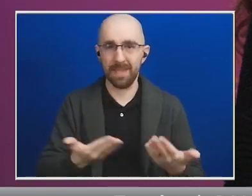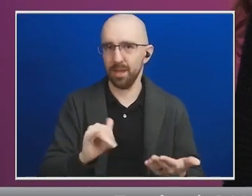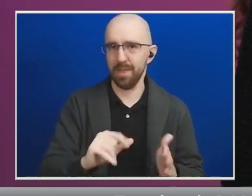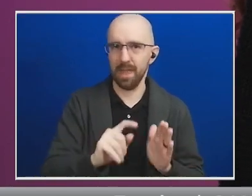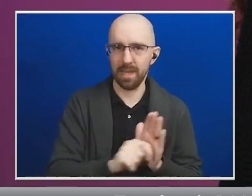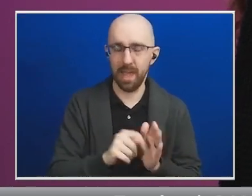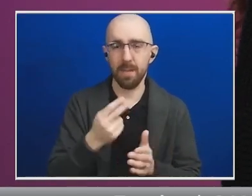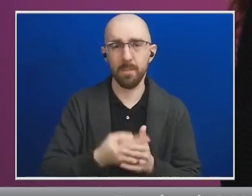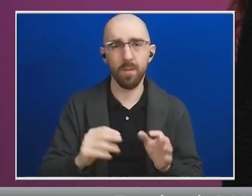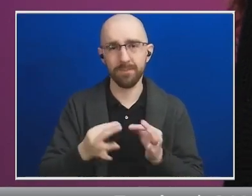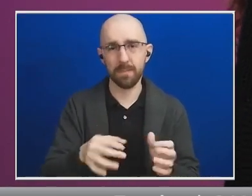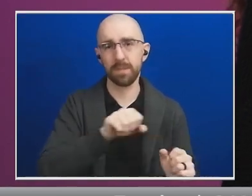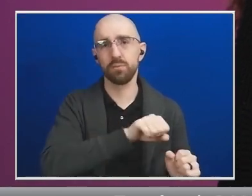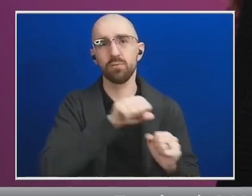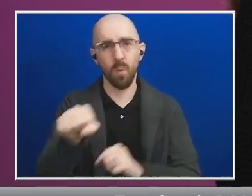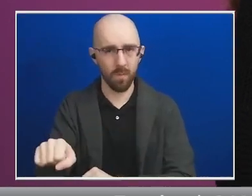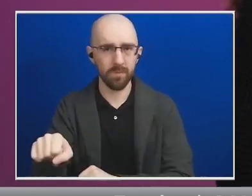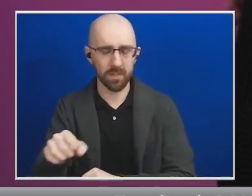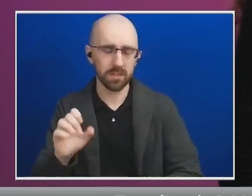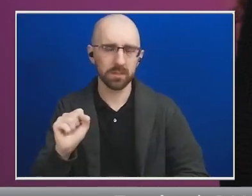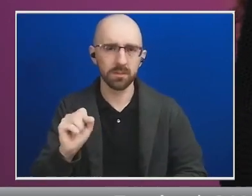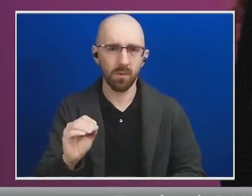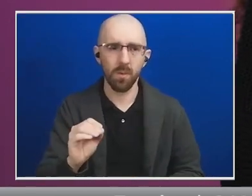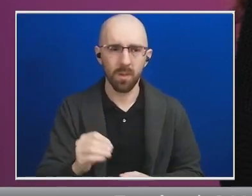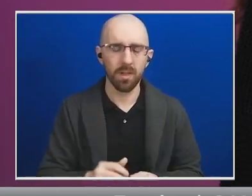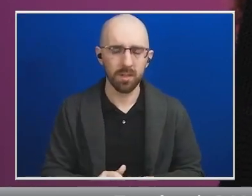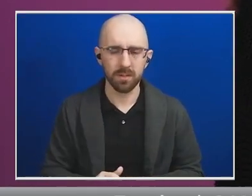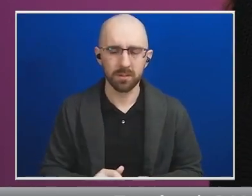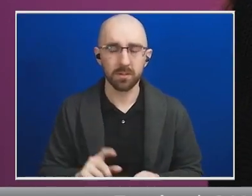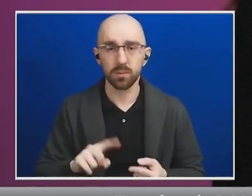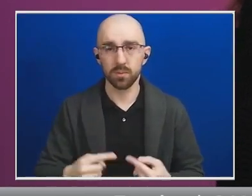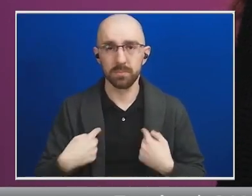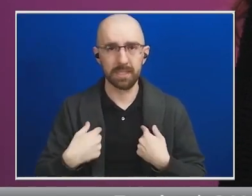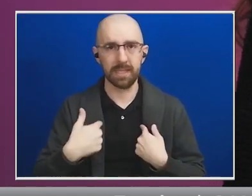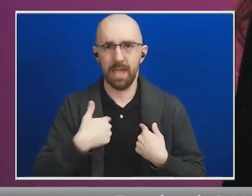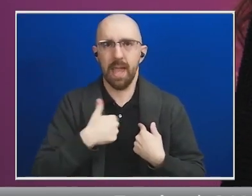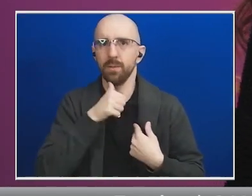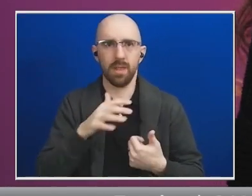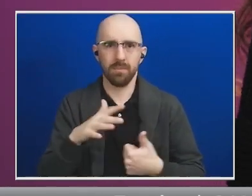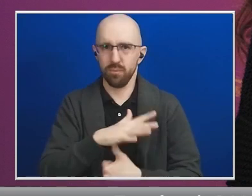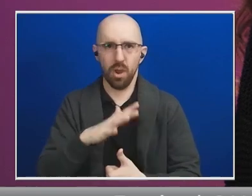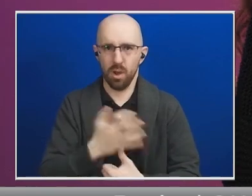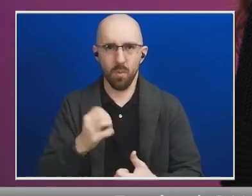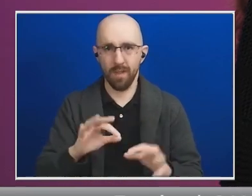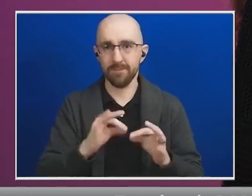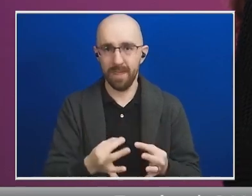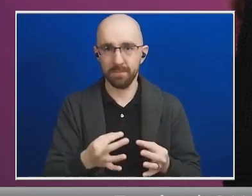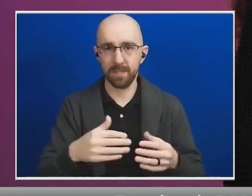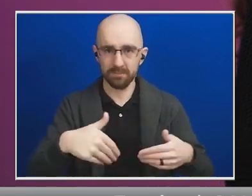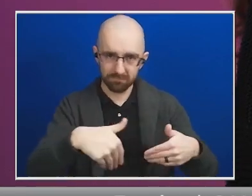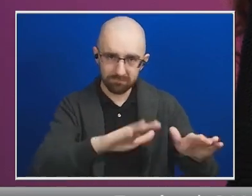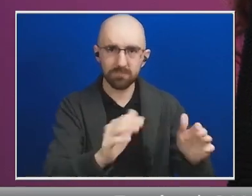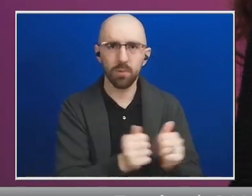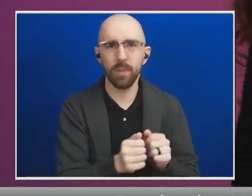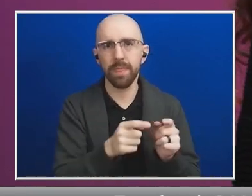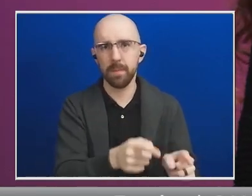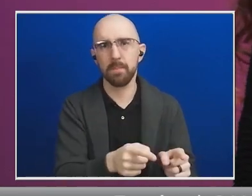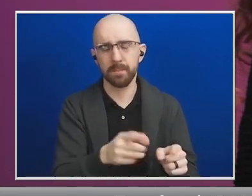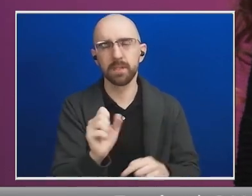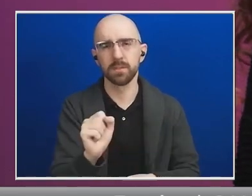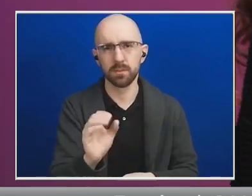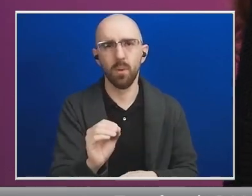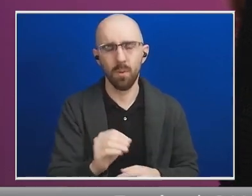in. So, to me, I wasn't the priority. I wanted my family to leave and go with him. Which